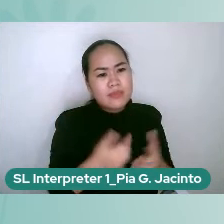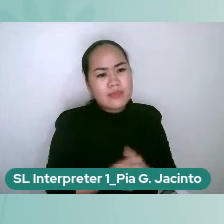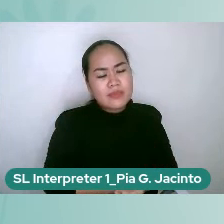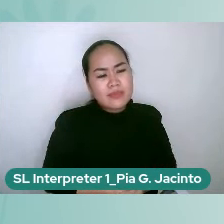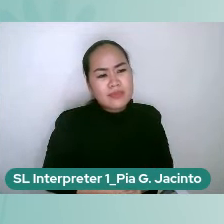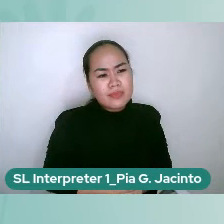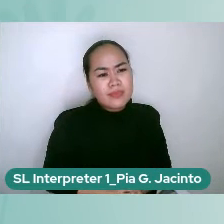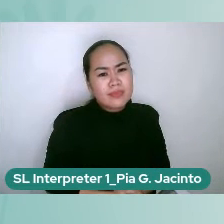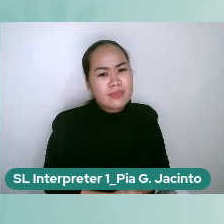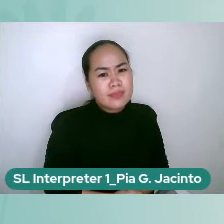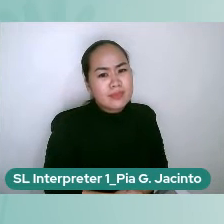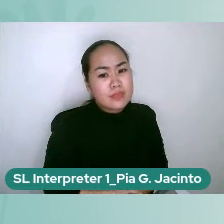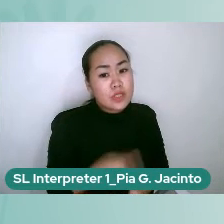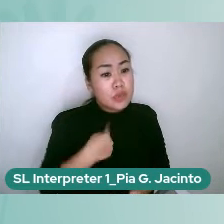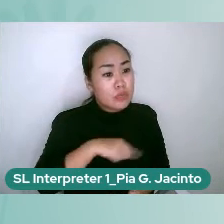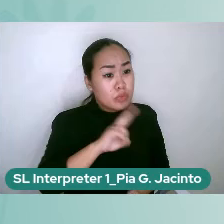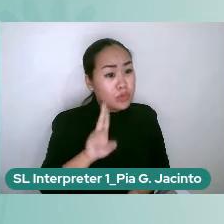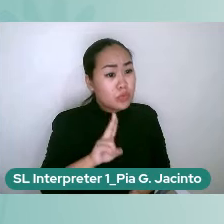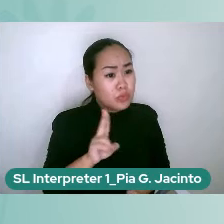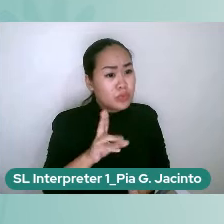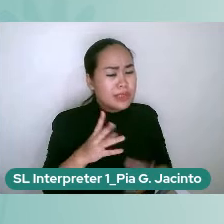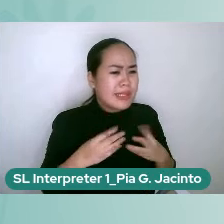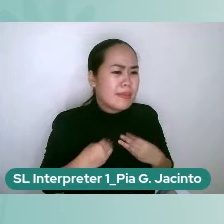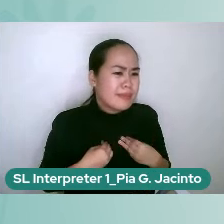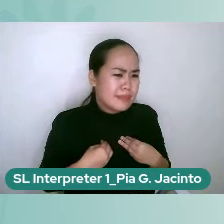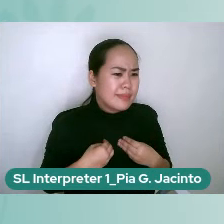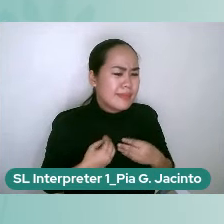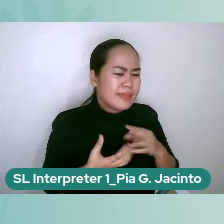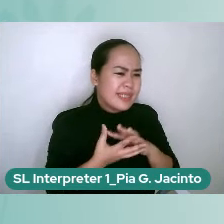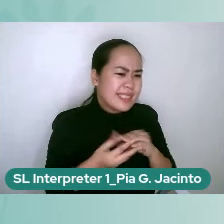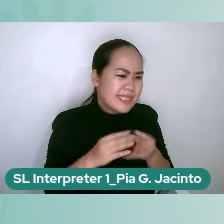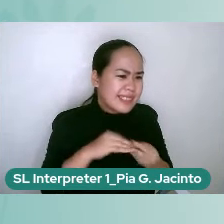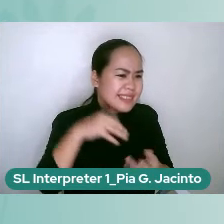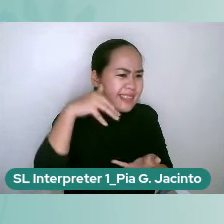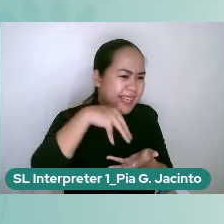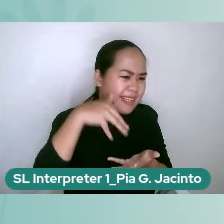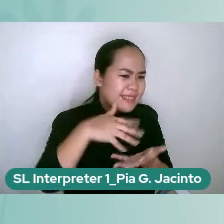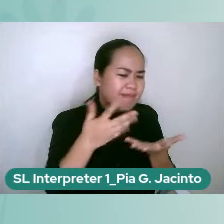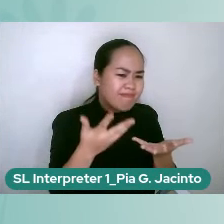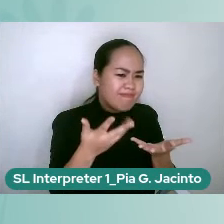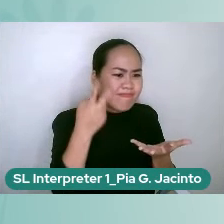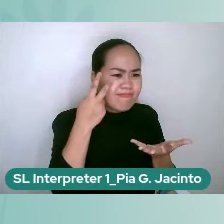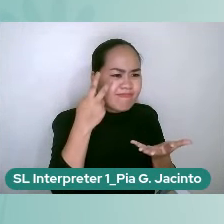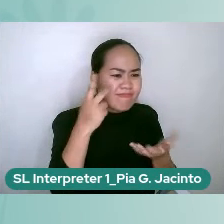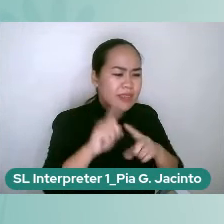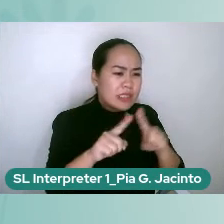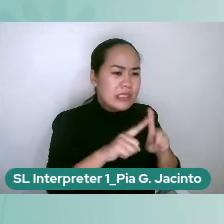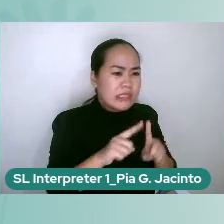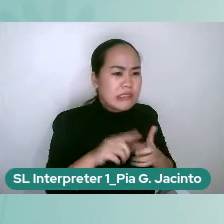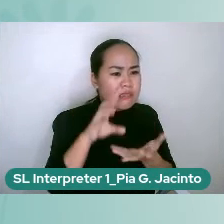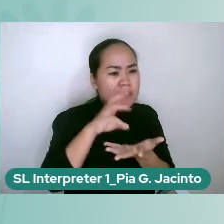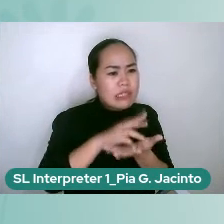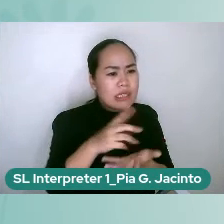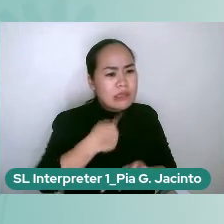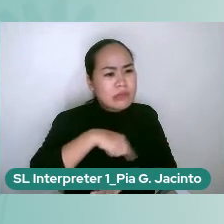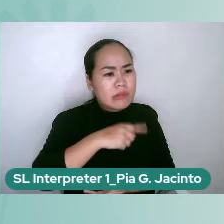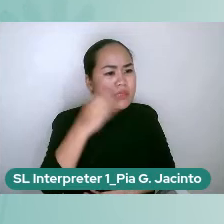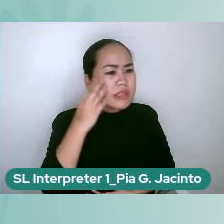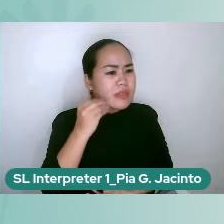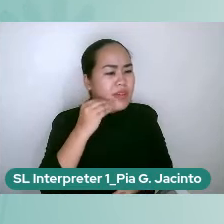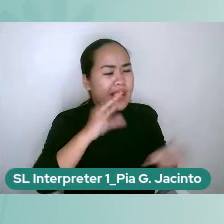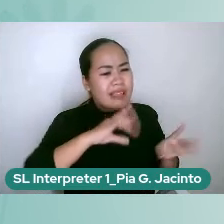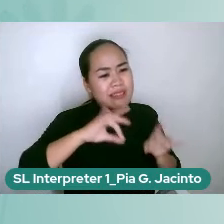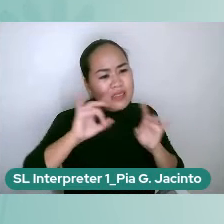We've undertaken a number of acceptability studies, and in a variety of settings in our experience in Australia, and these